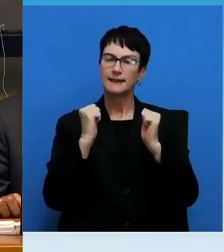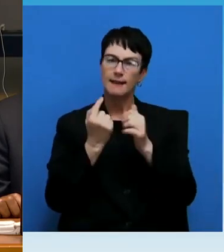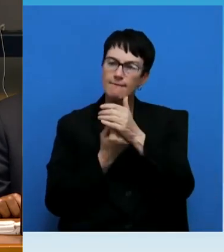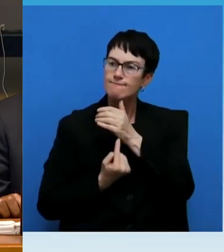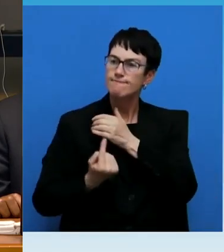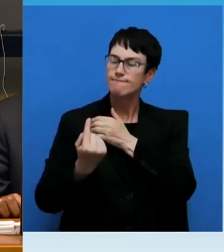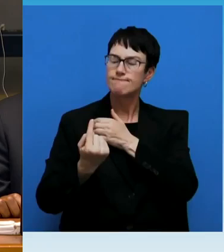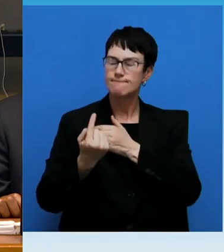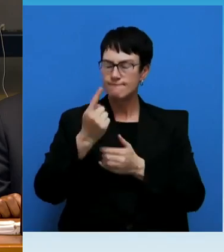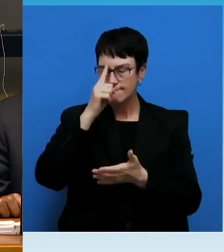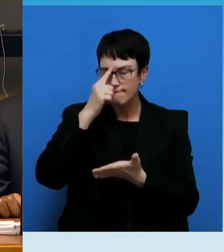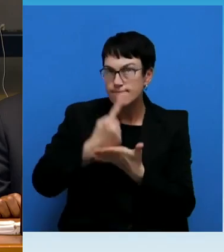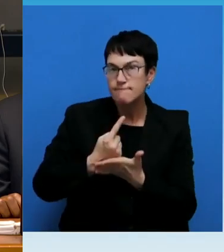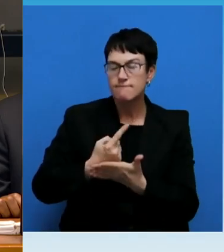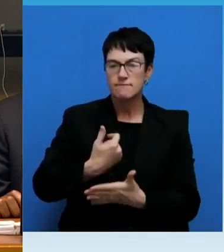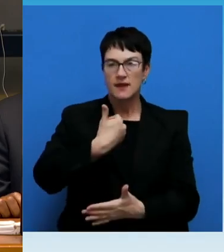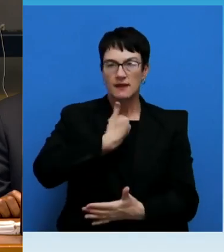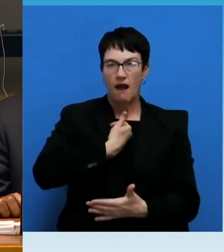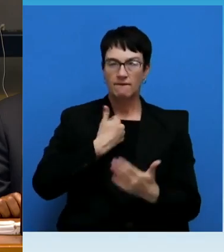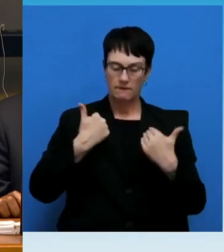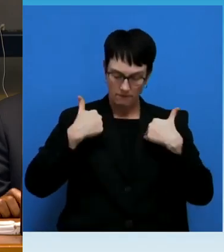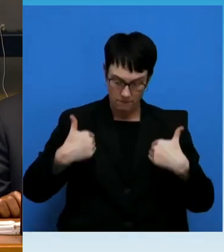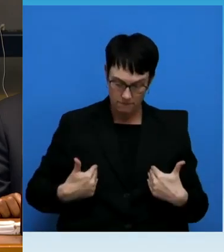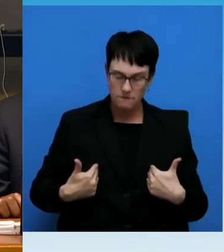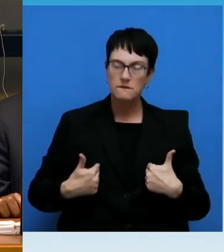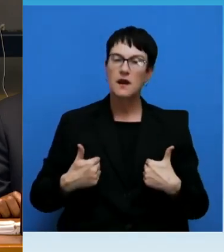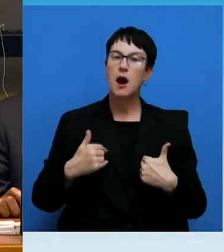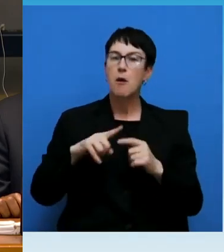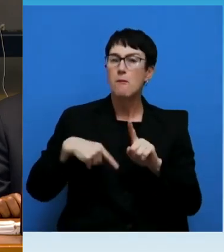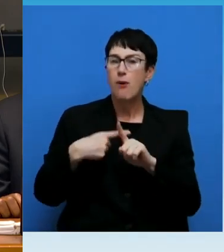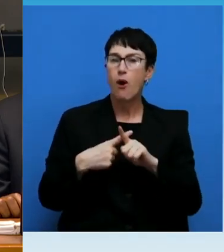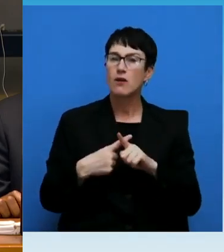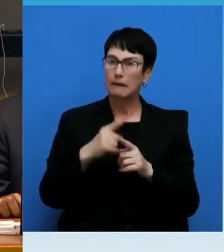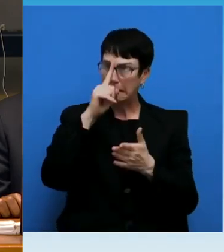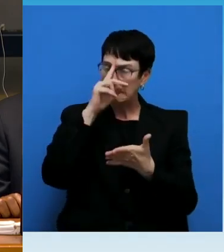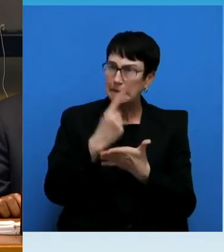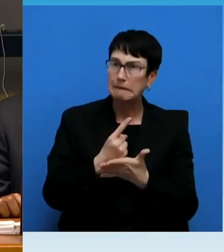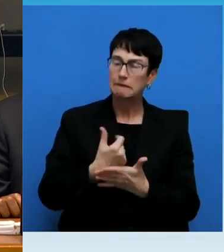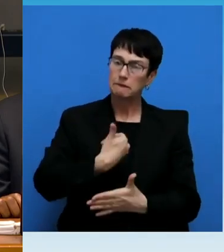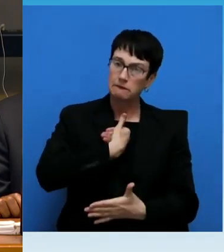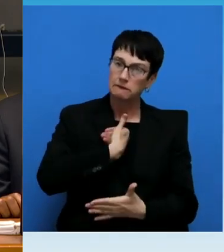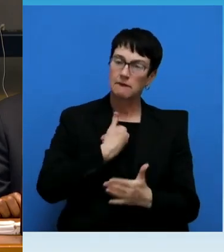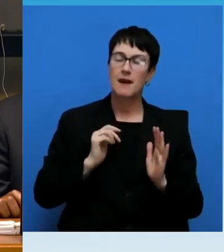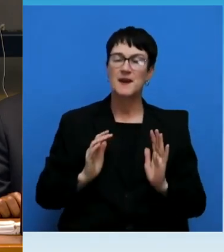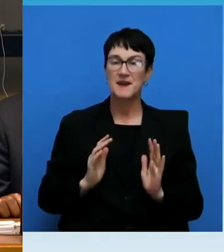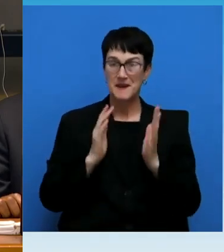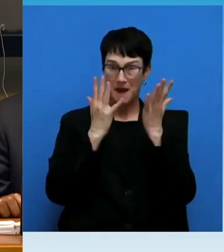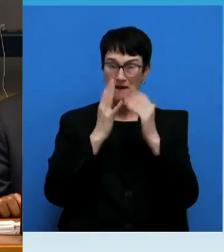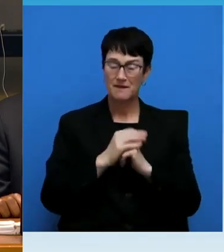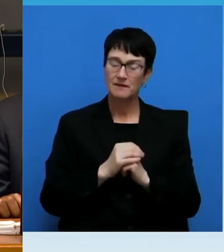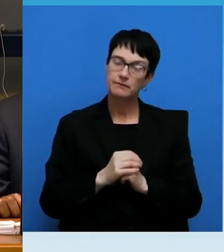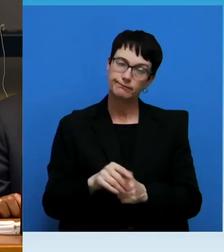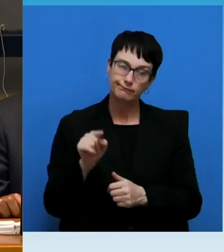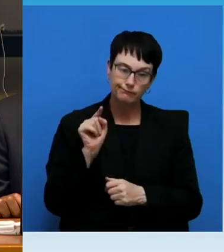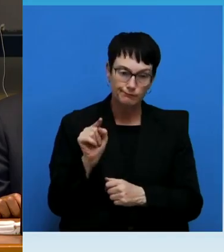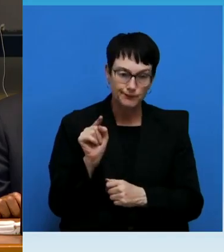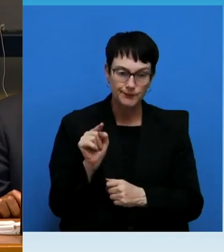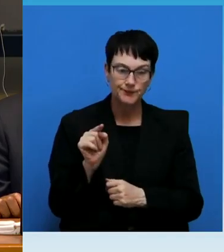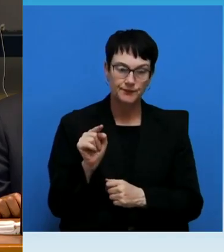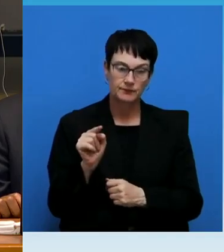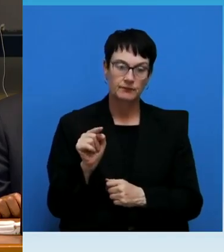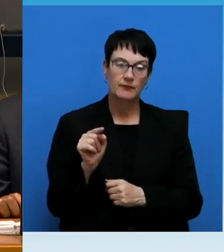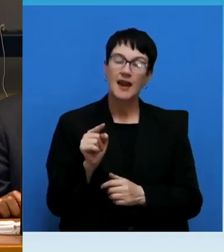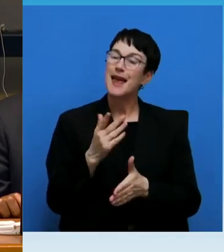life. Disability inclusion is a prerequisite for the full realization of human rights and